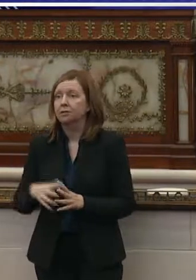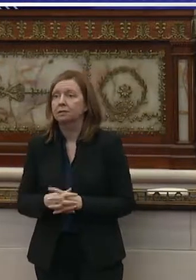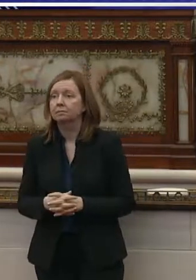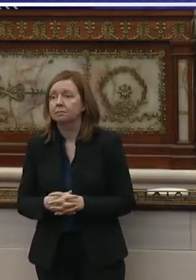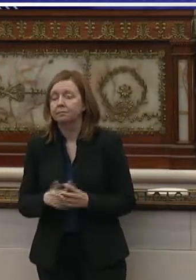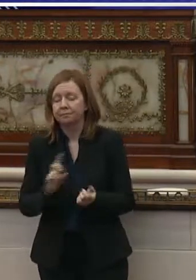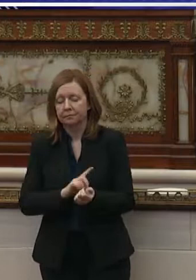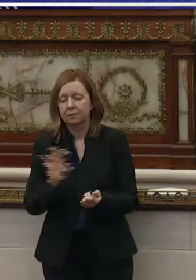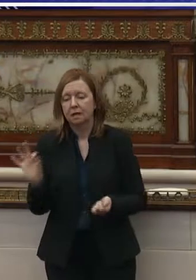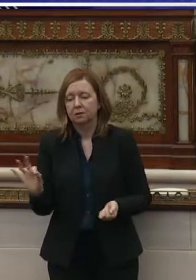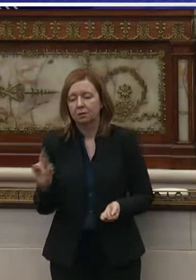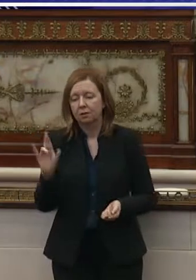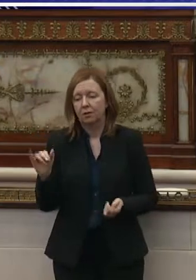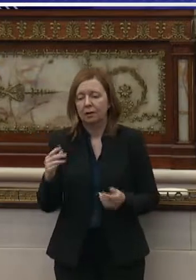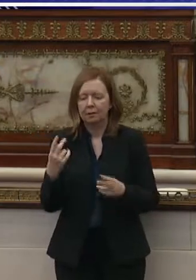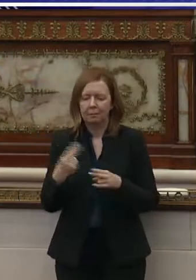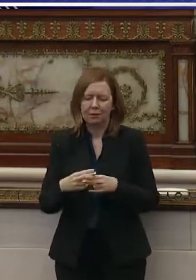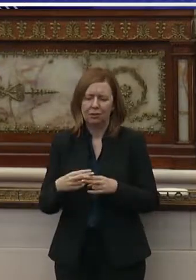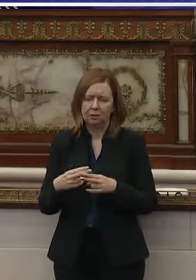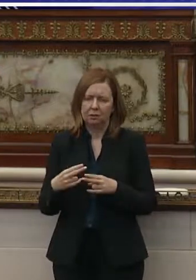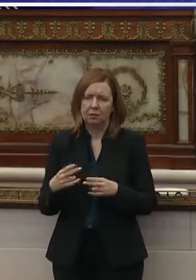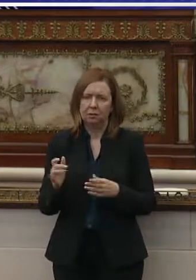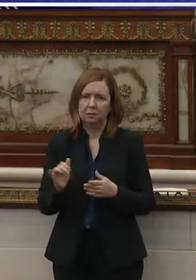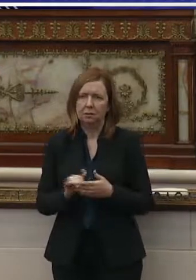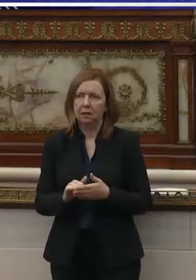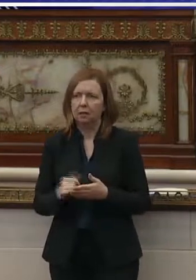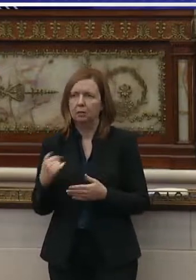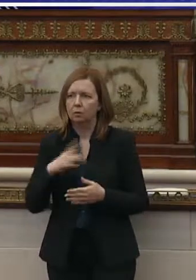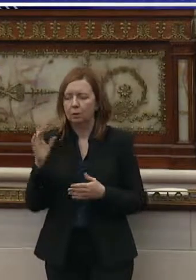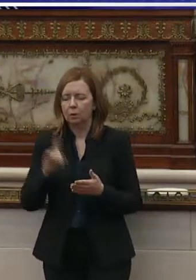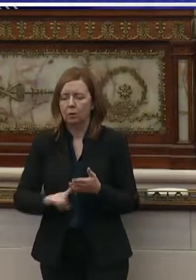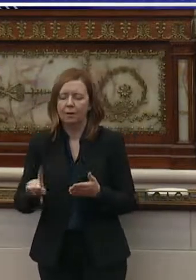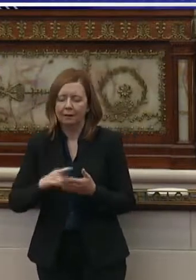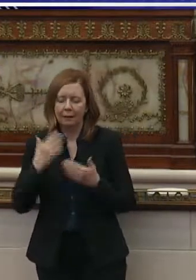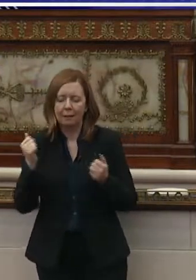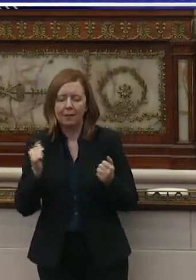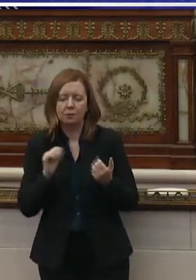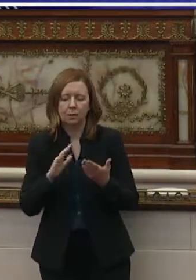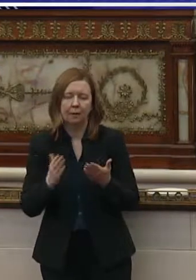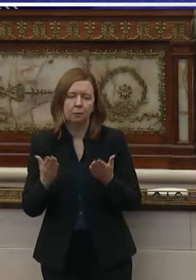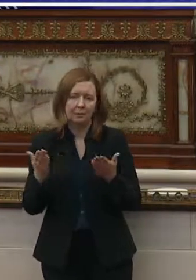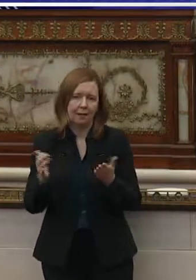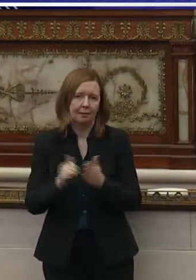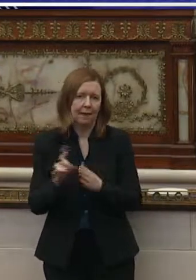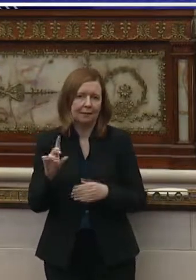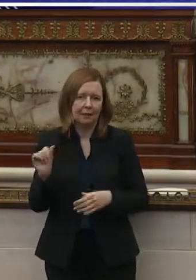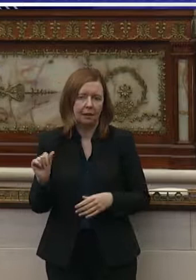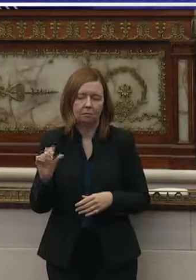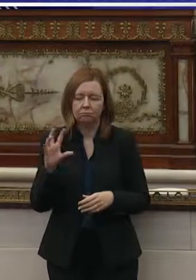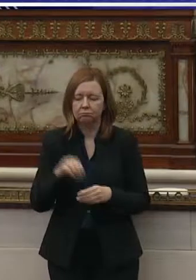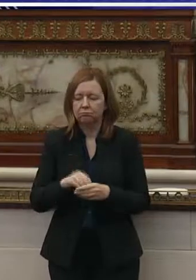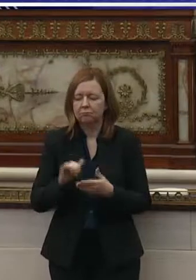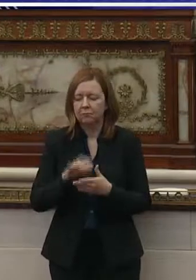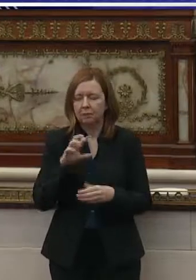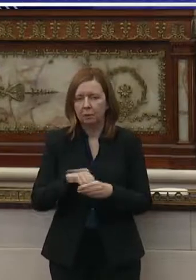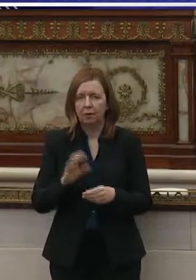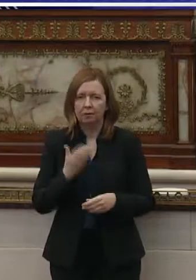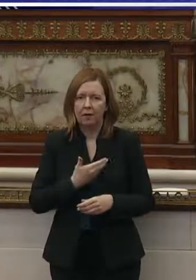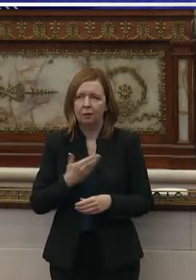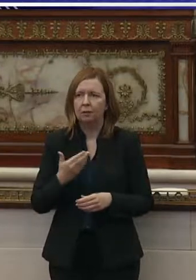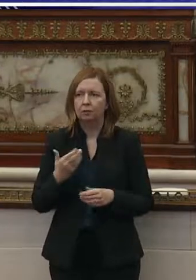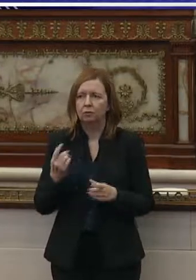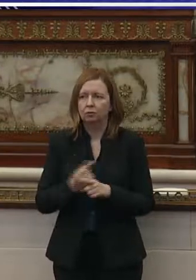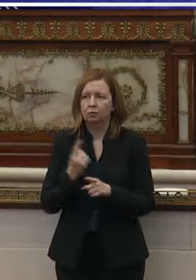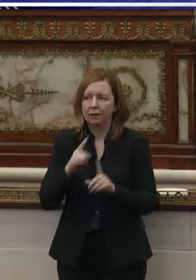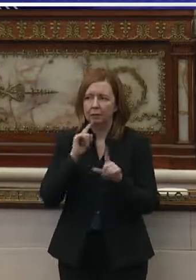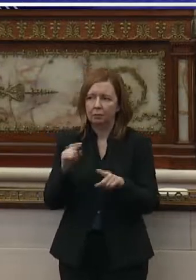Farley mentioned around the first set of questions that we'll look at the best way to present that data and include it as part of our regular